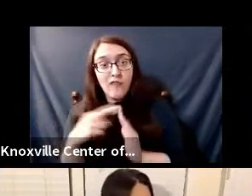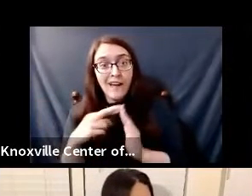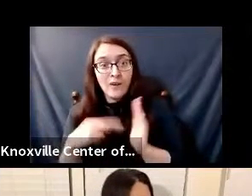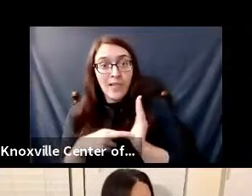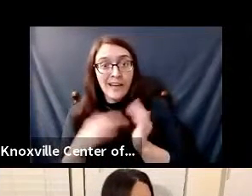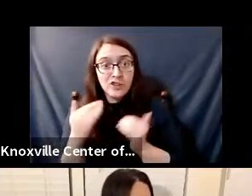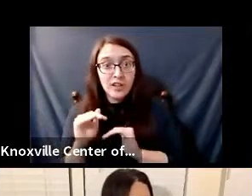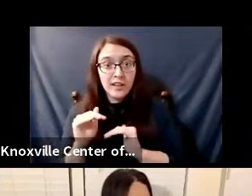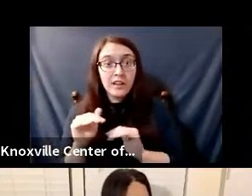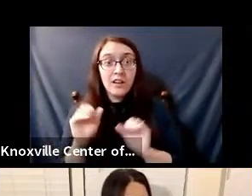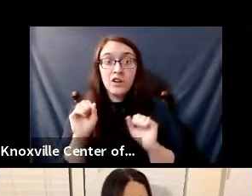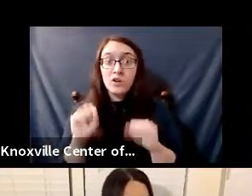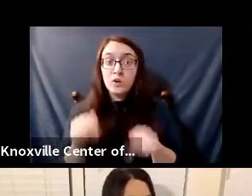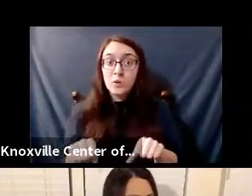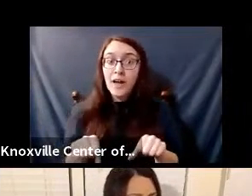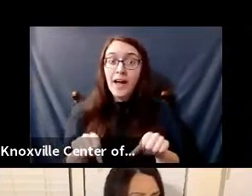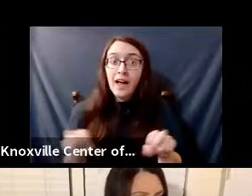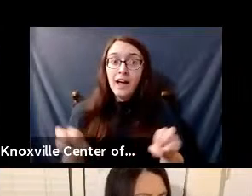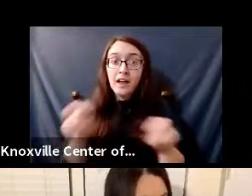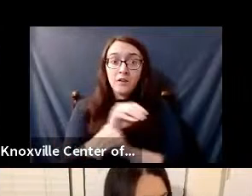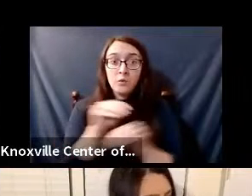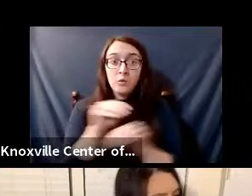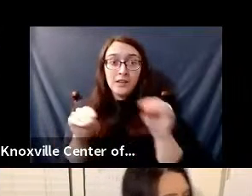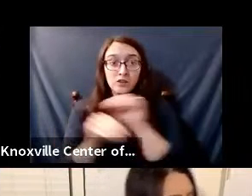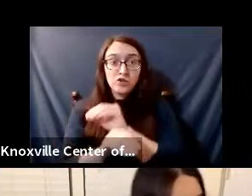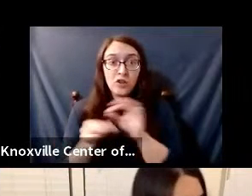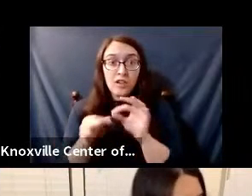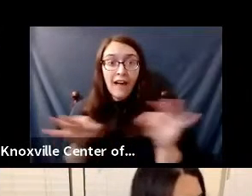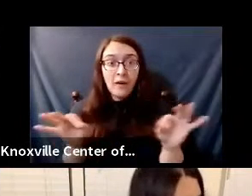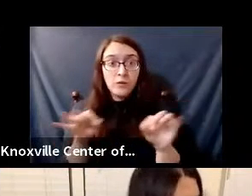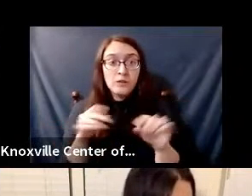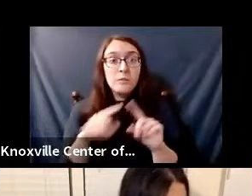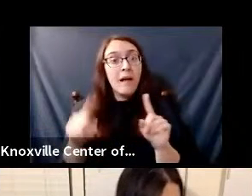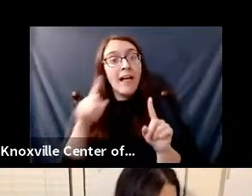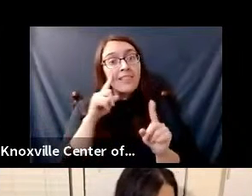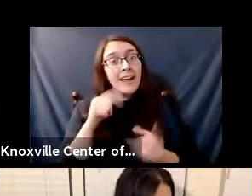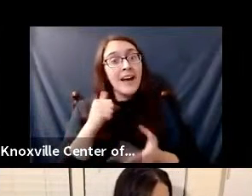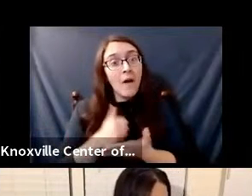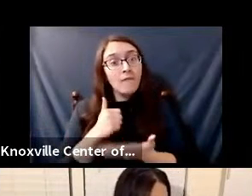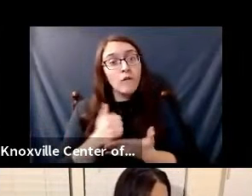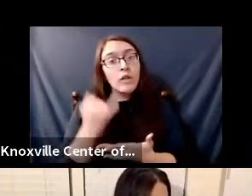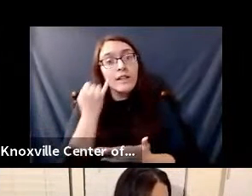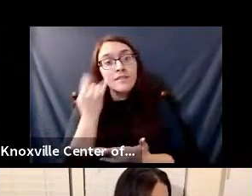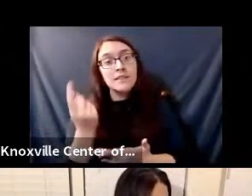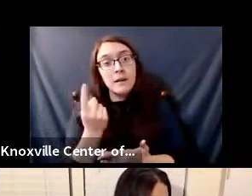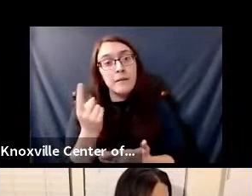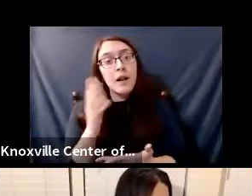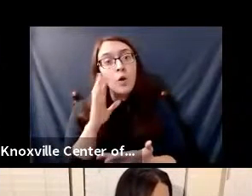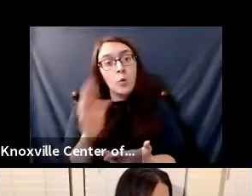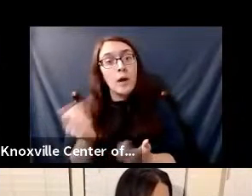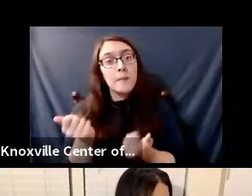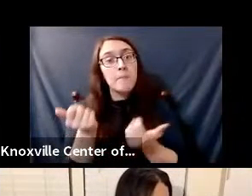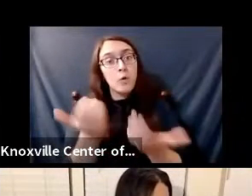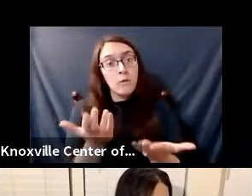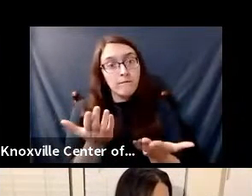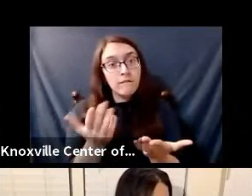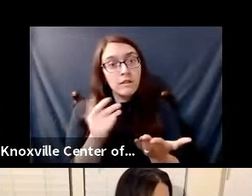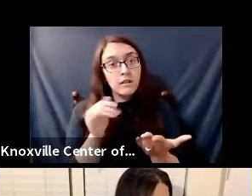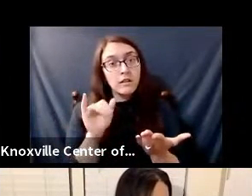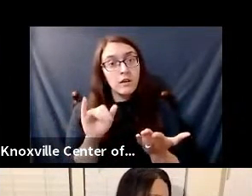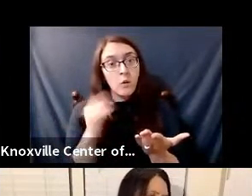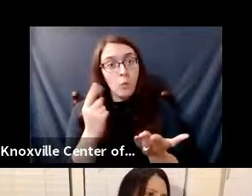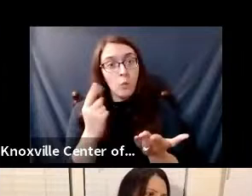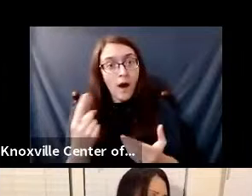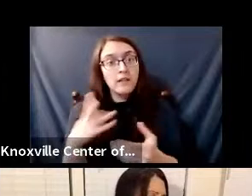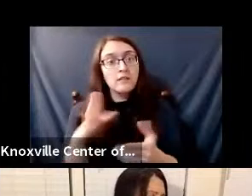move language from one regulation to the other, but I think it would be helpful if somebody would actually move one of these regulations into